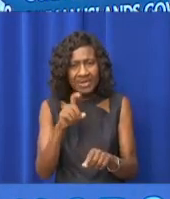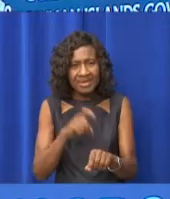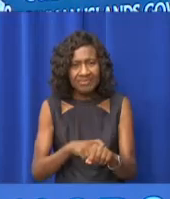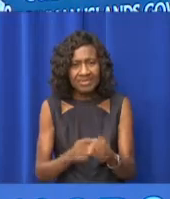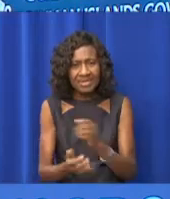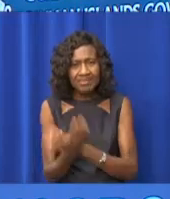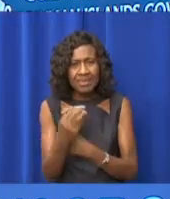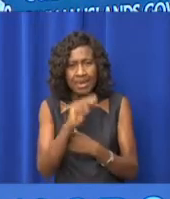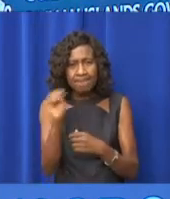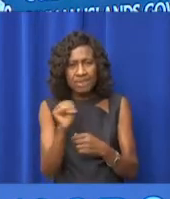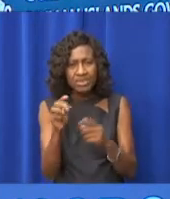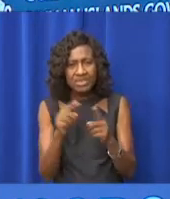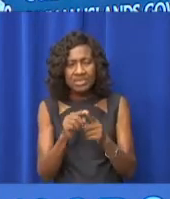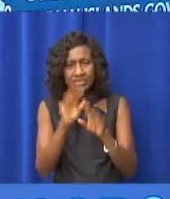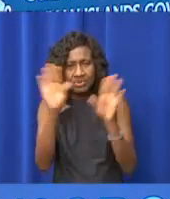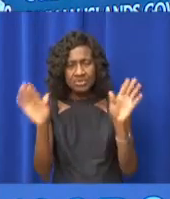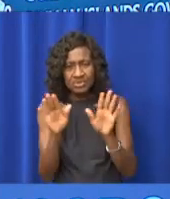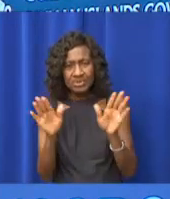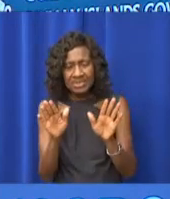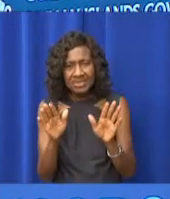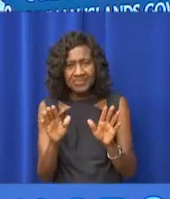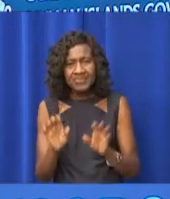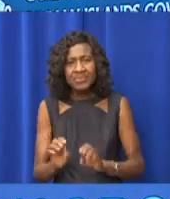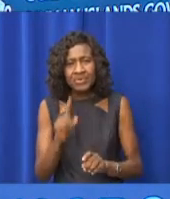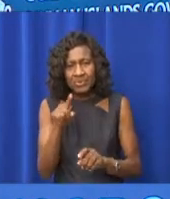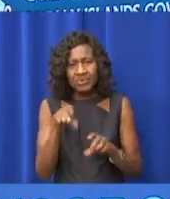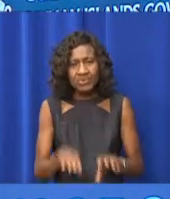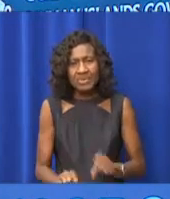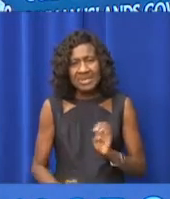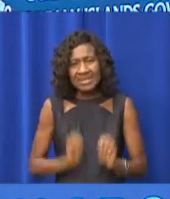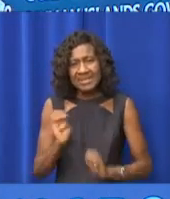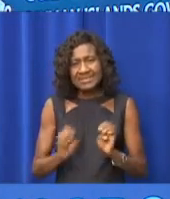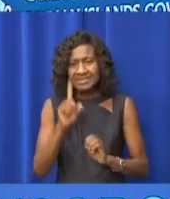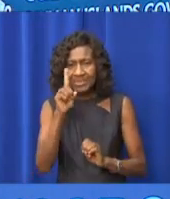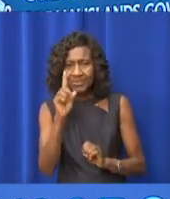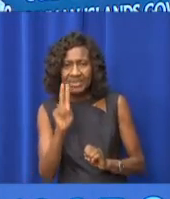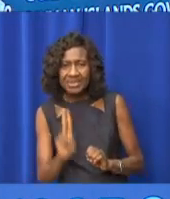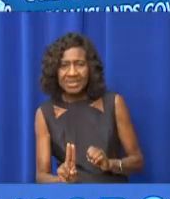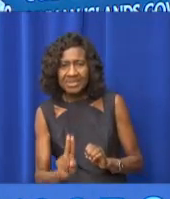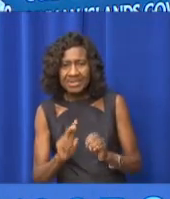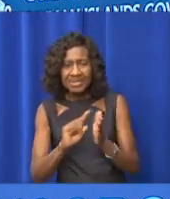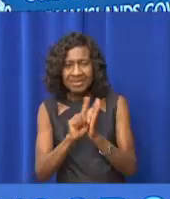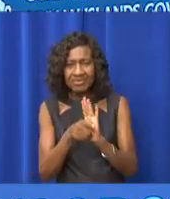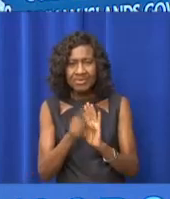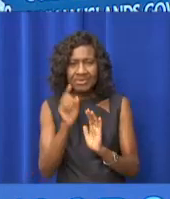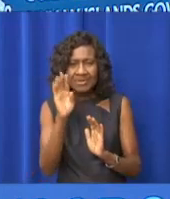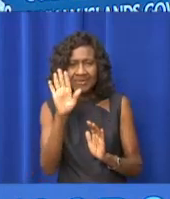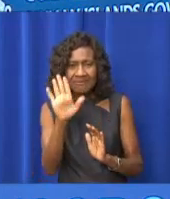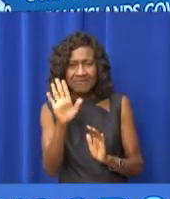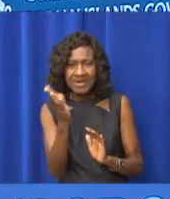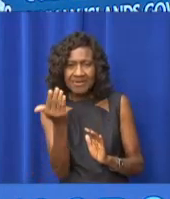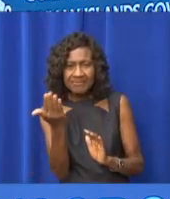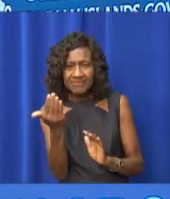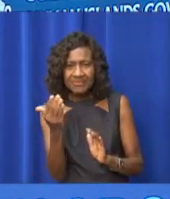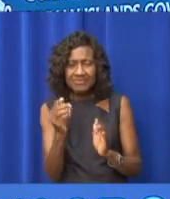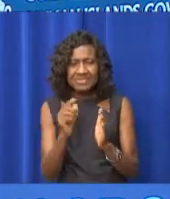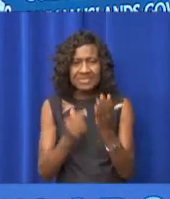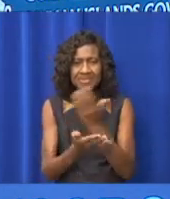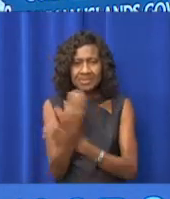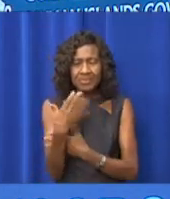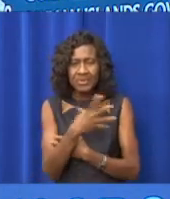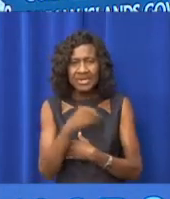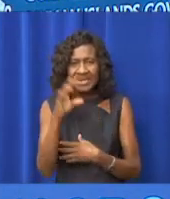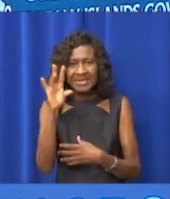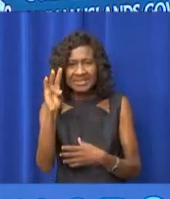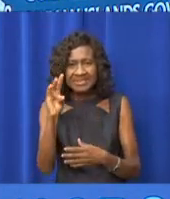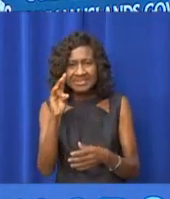Monday to Sunday. Of course, you know you can exercise up to an hour and a half between 5:15 a.m. and 7 p.m. That's